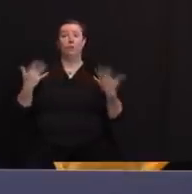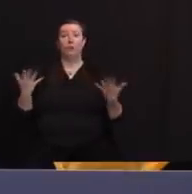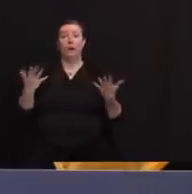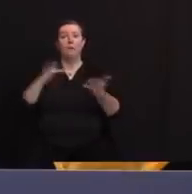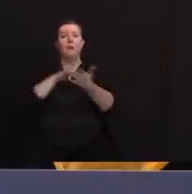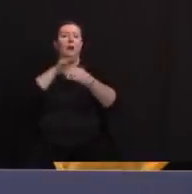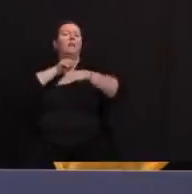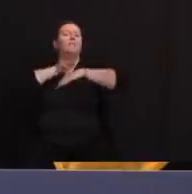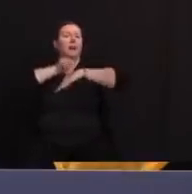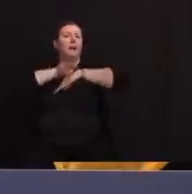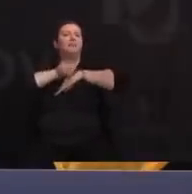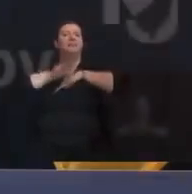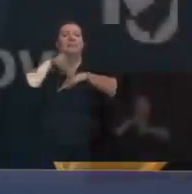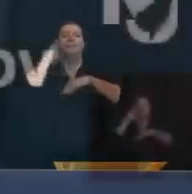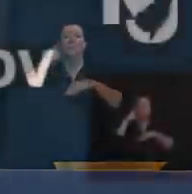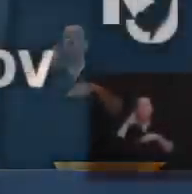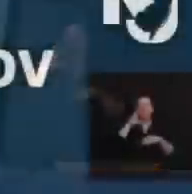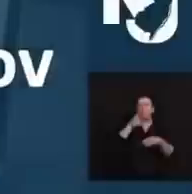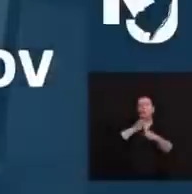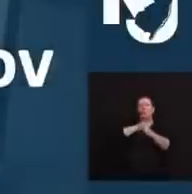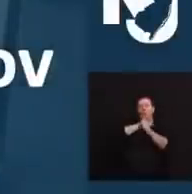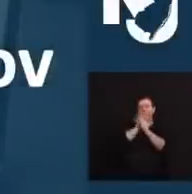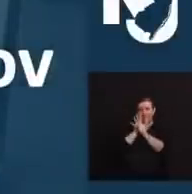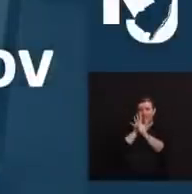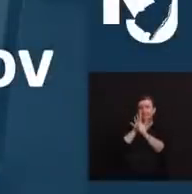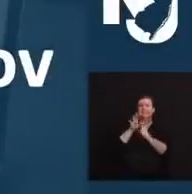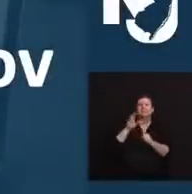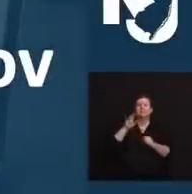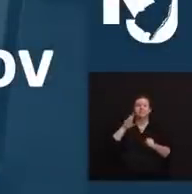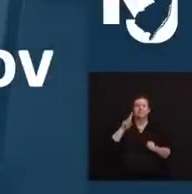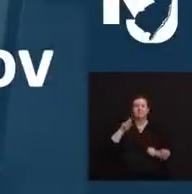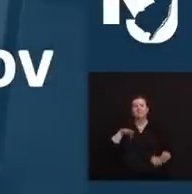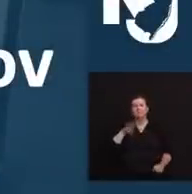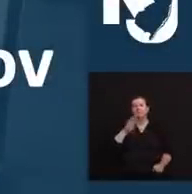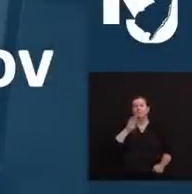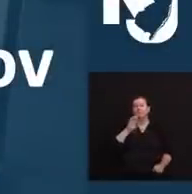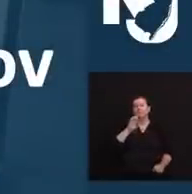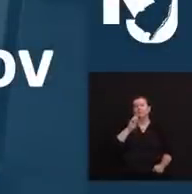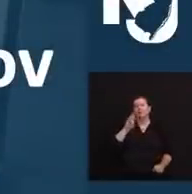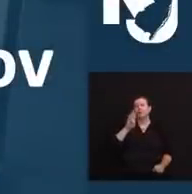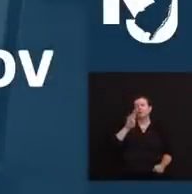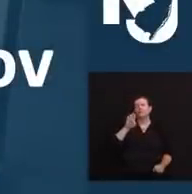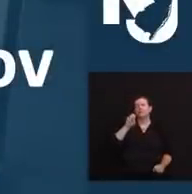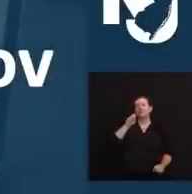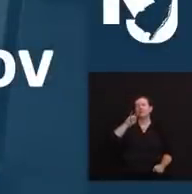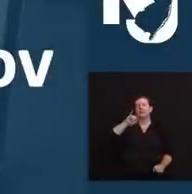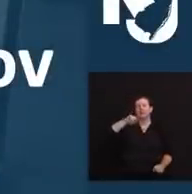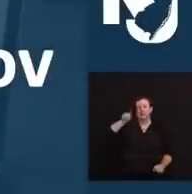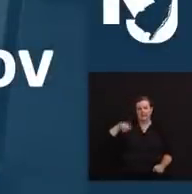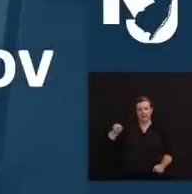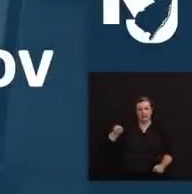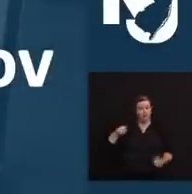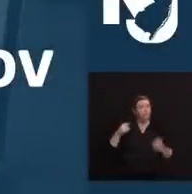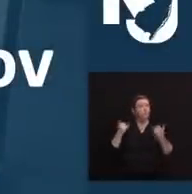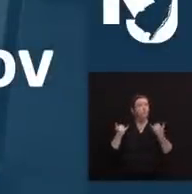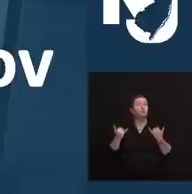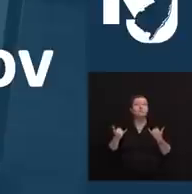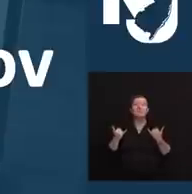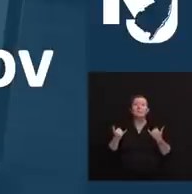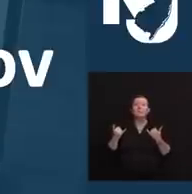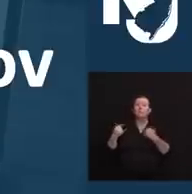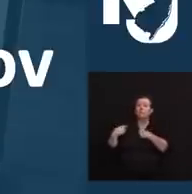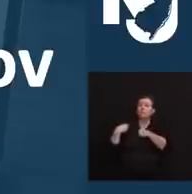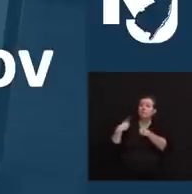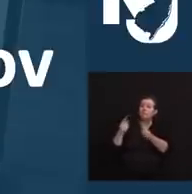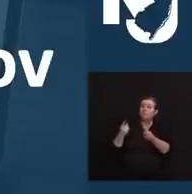advisor, Dr. Eddie Bresnitz. Eddie, it's very good to have you back, and Eddie's particular focus these days, I think, overwhelmingly